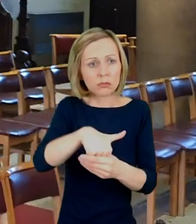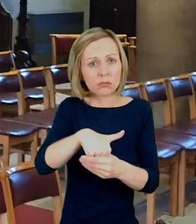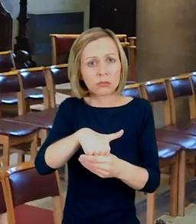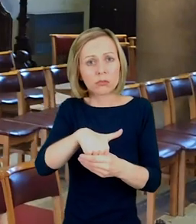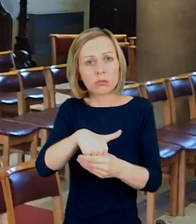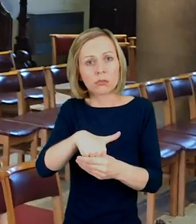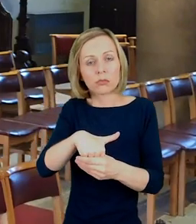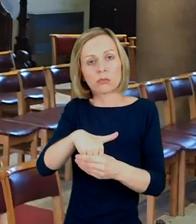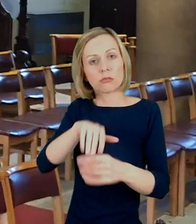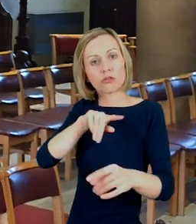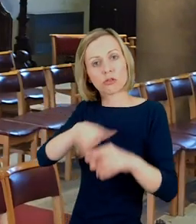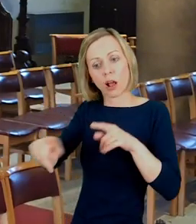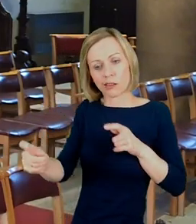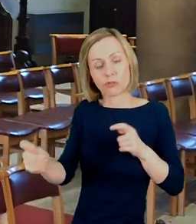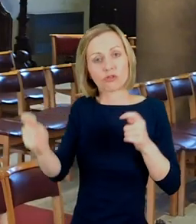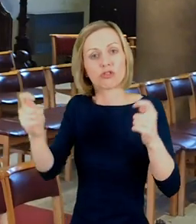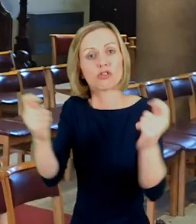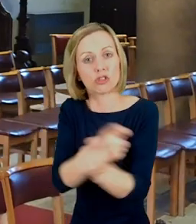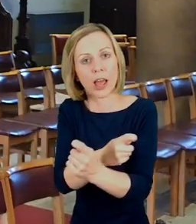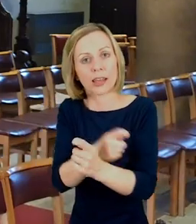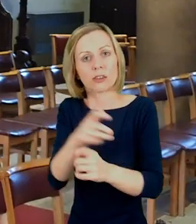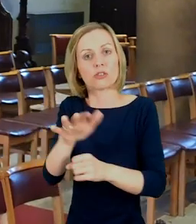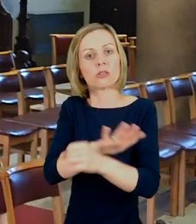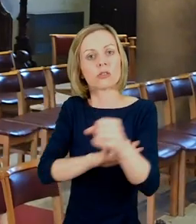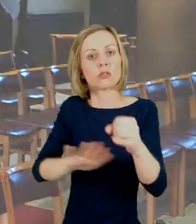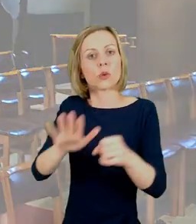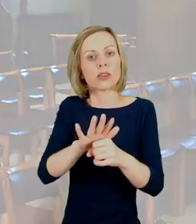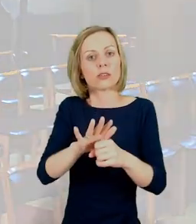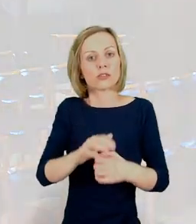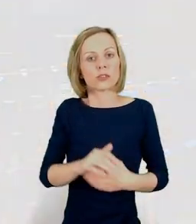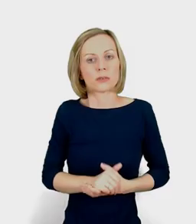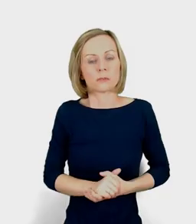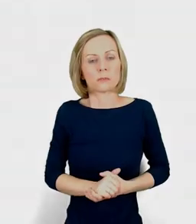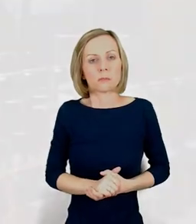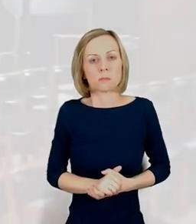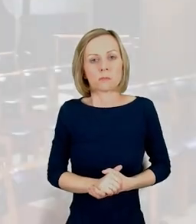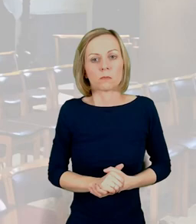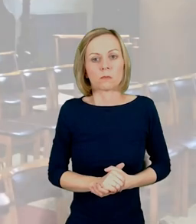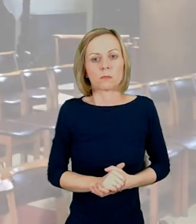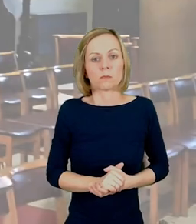get involved, to try to make a difference in this situation.